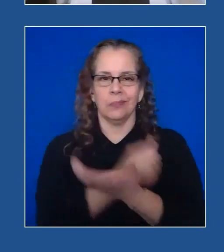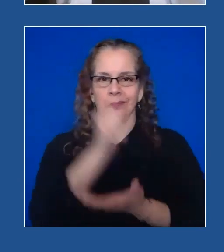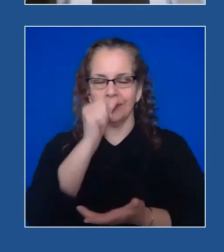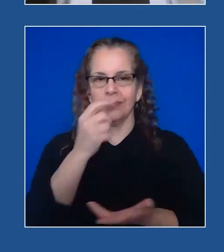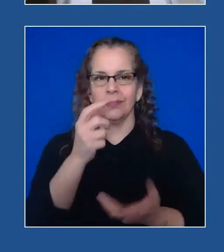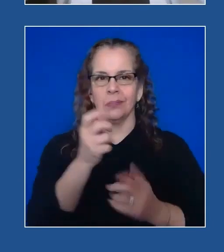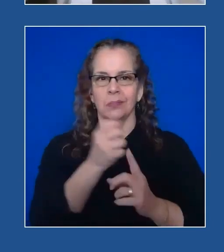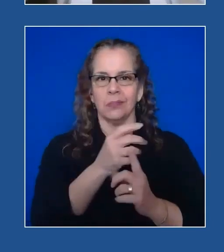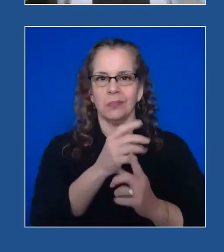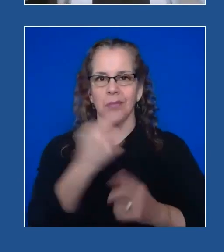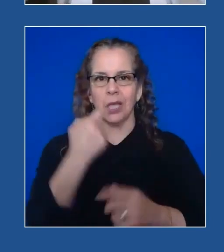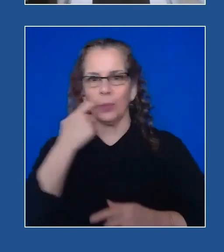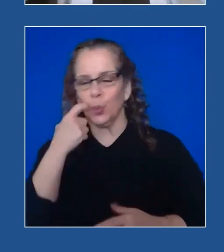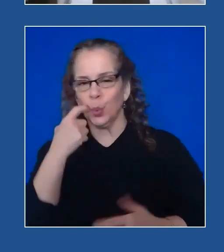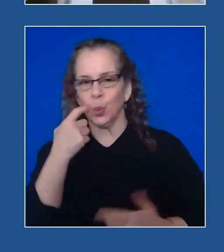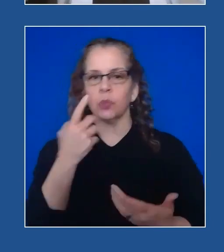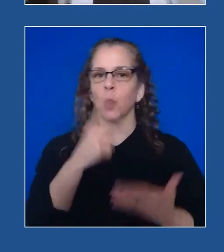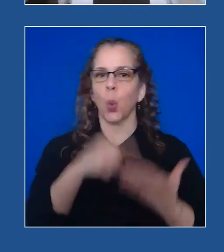provide treatment?